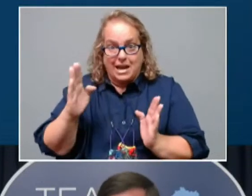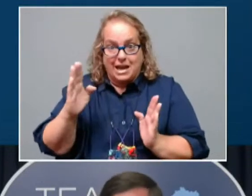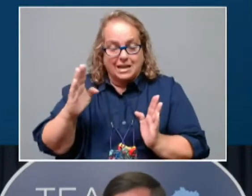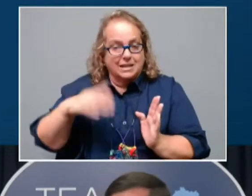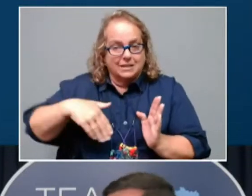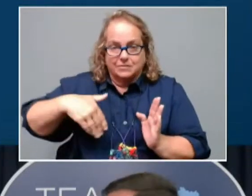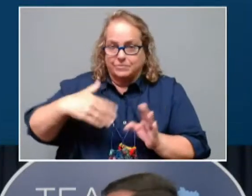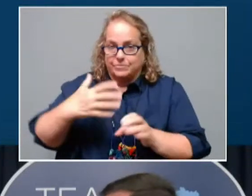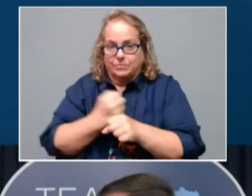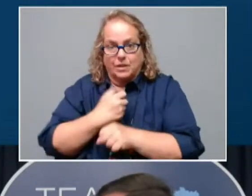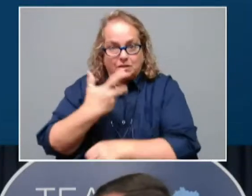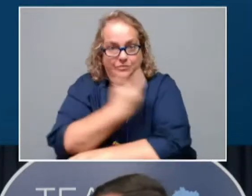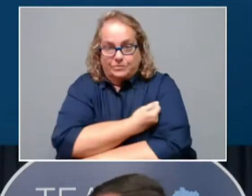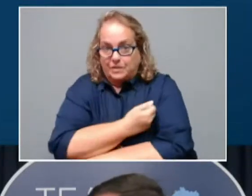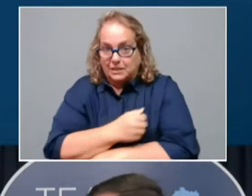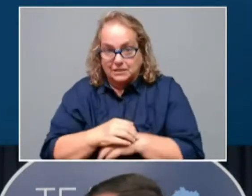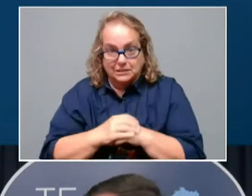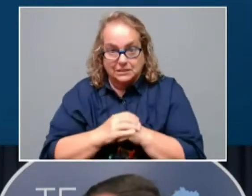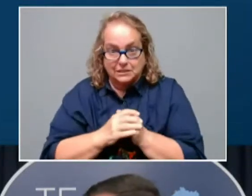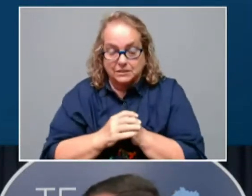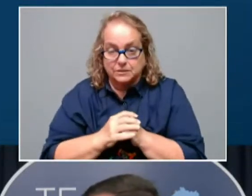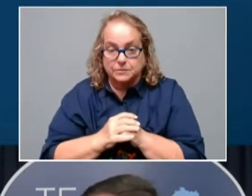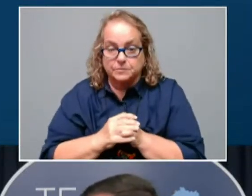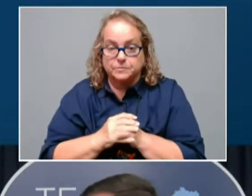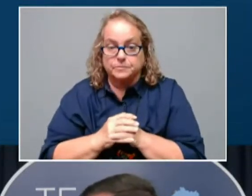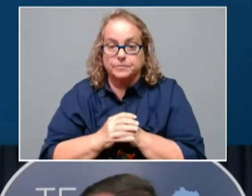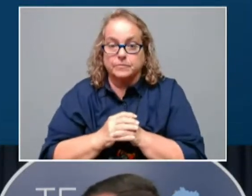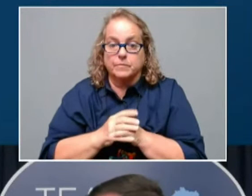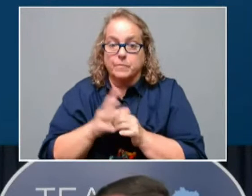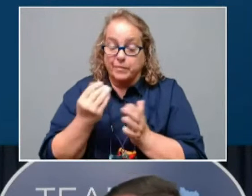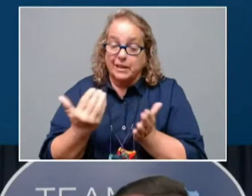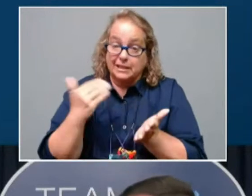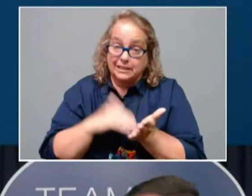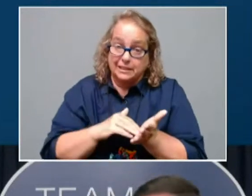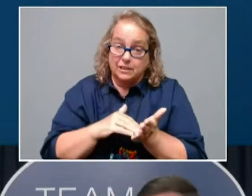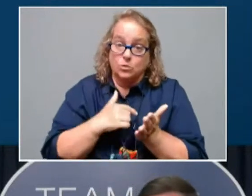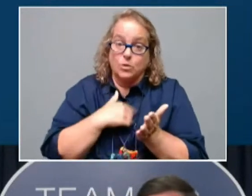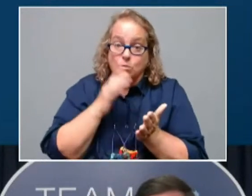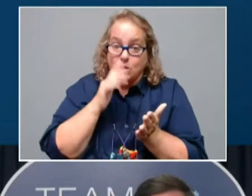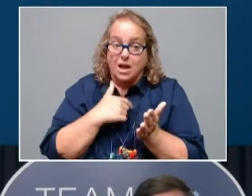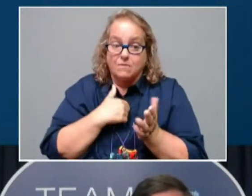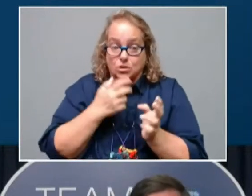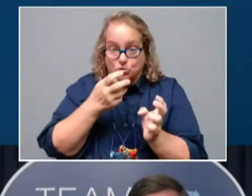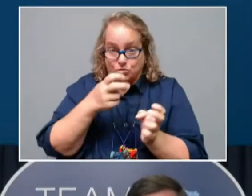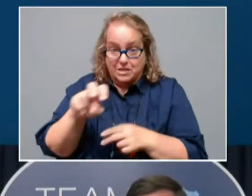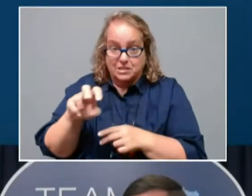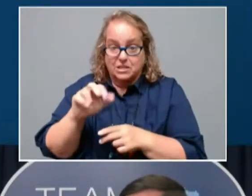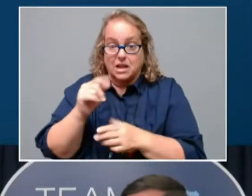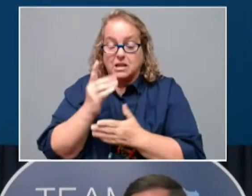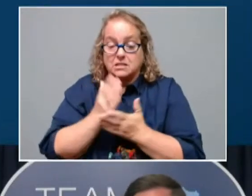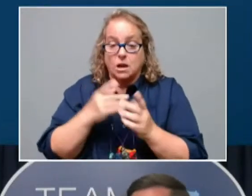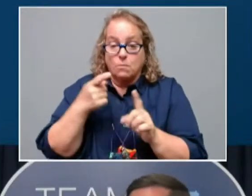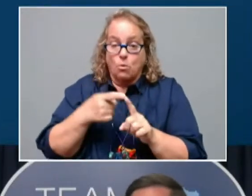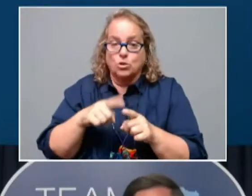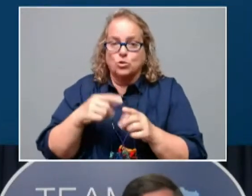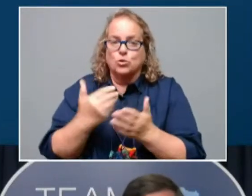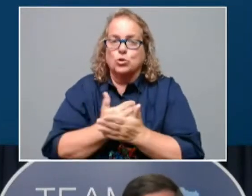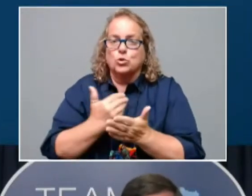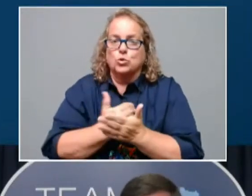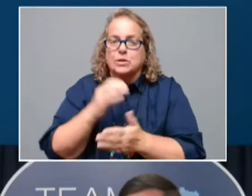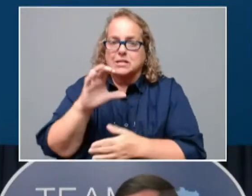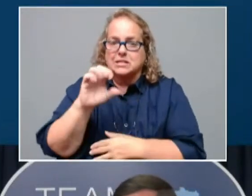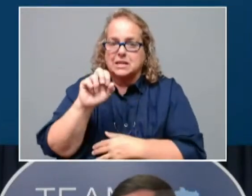not gotten the vaccine. And again, we will have a transition at some point to the new census numbers. That's going to throw